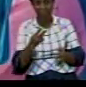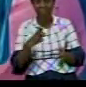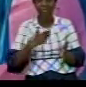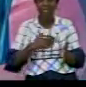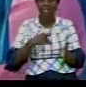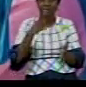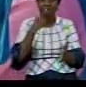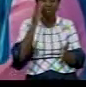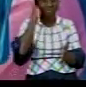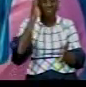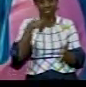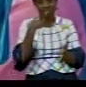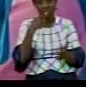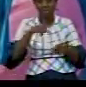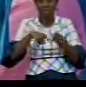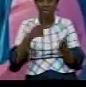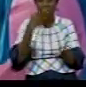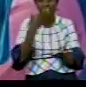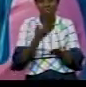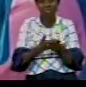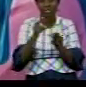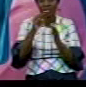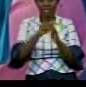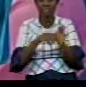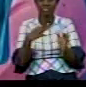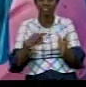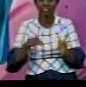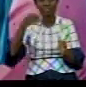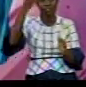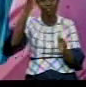stop coming out stop